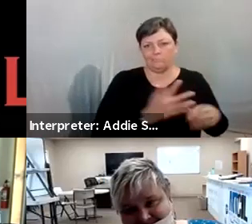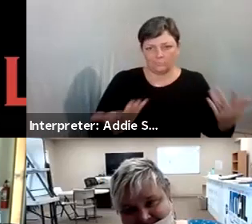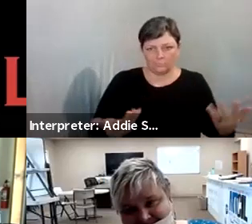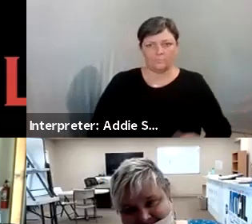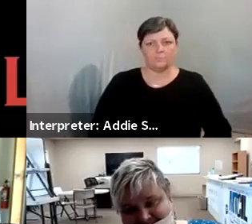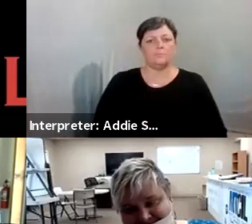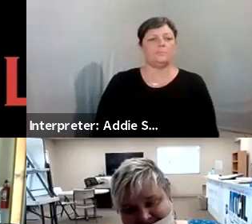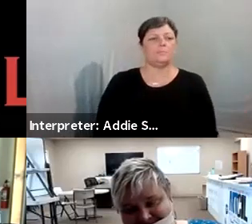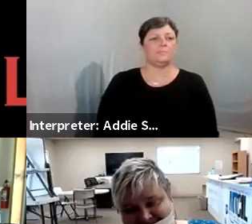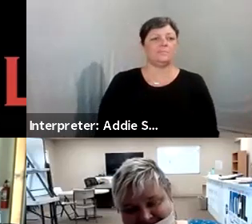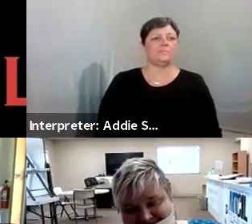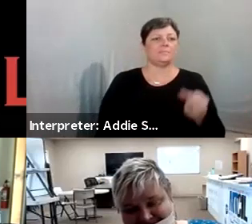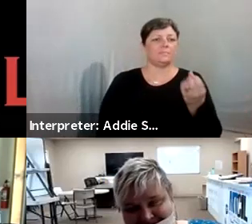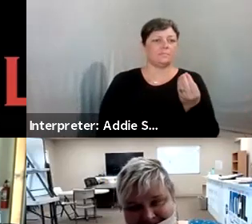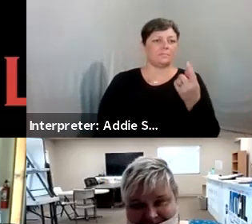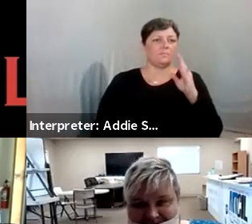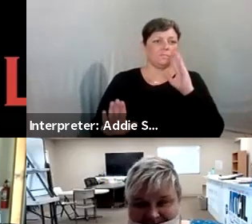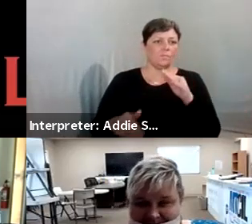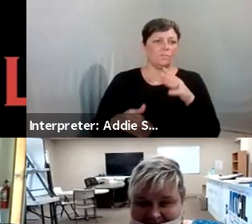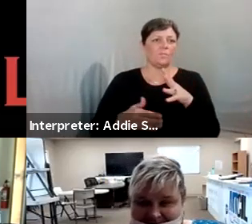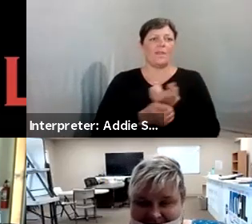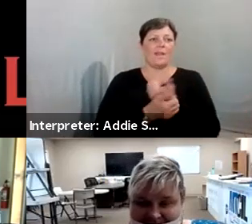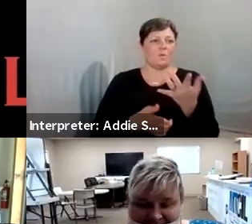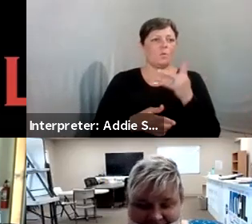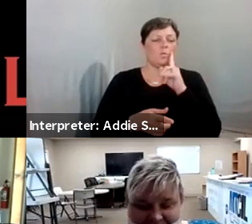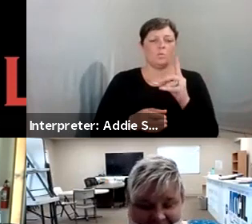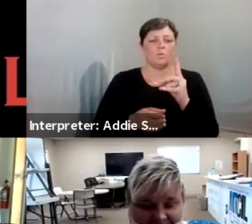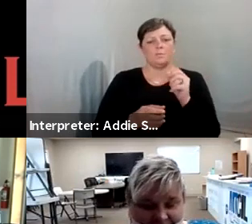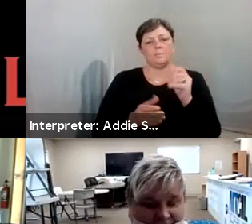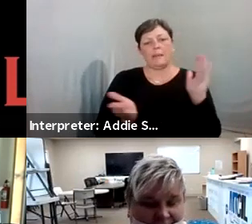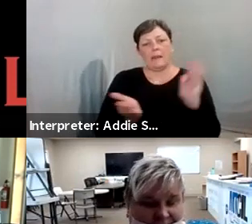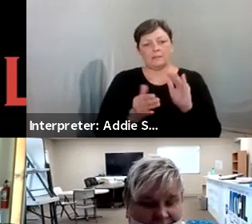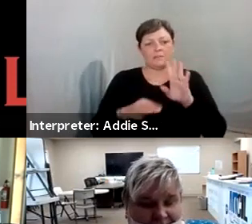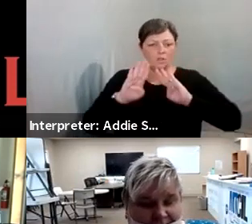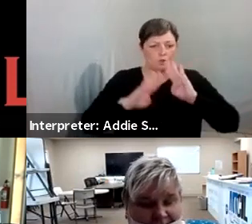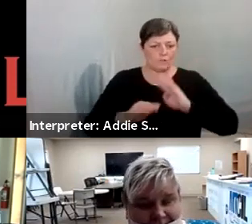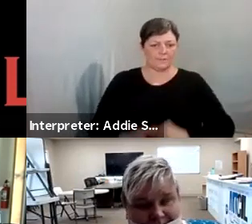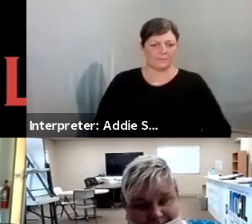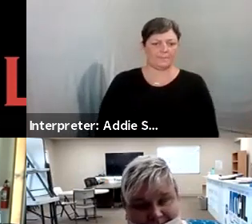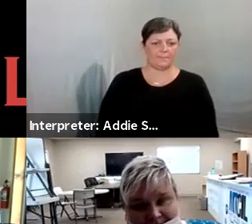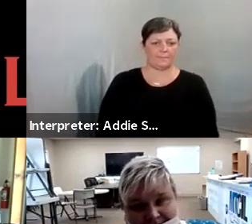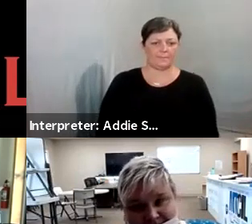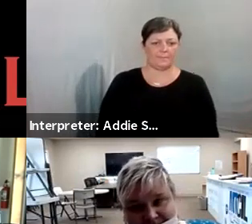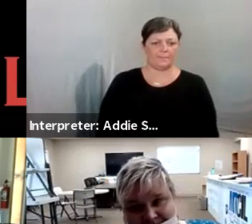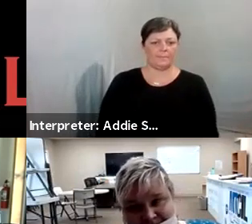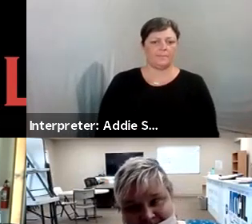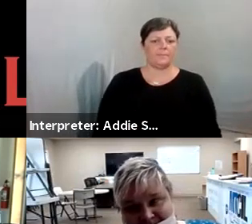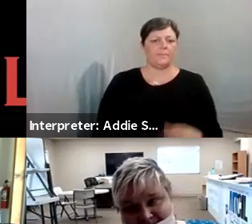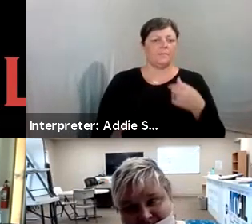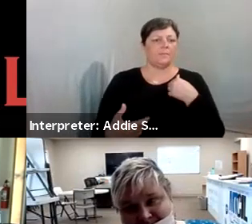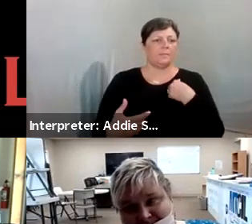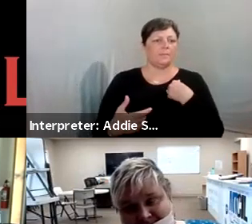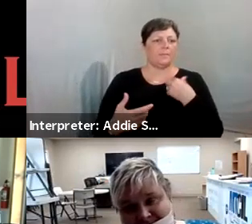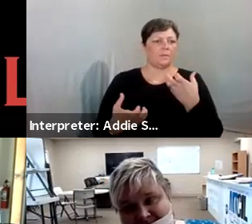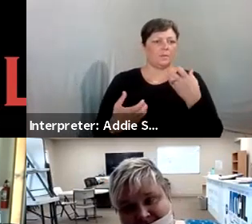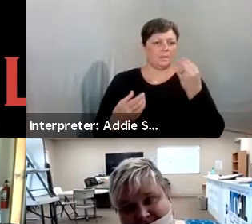return your calls. So hopefully everybody won't be so frustrated anymore. Thank you for sharing that. I do want to highlight what you dropped